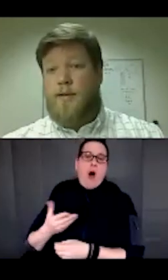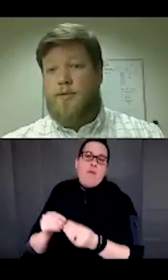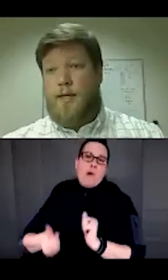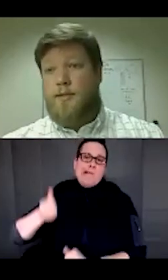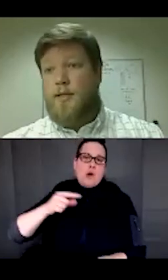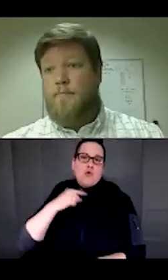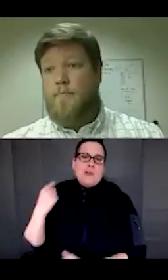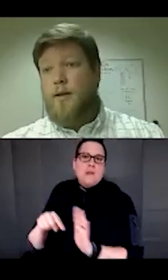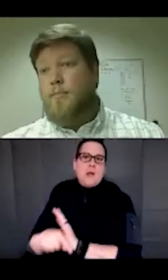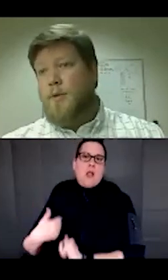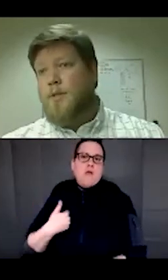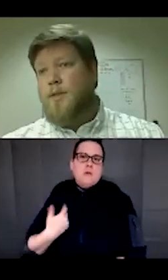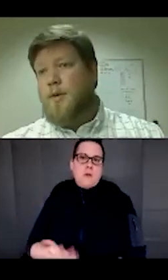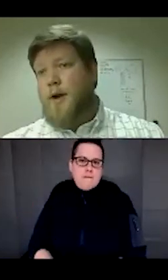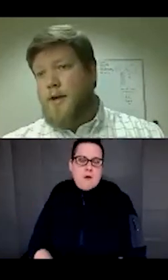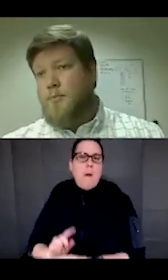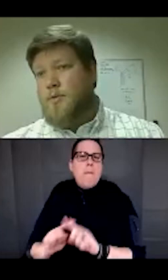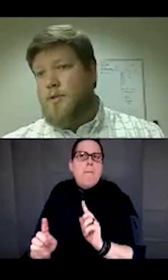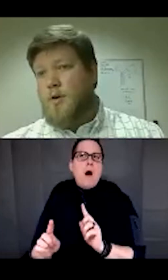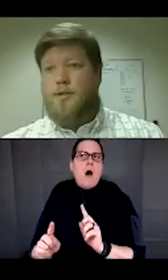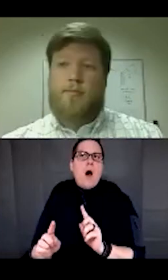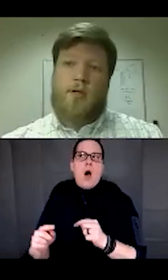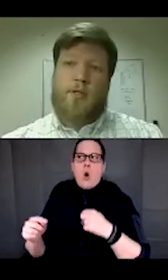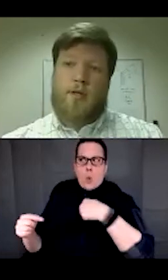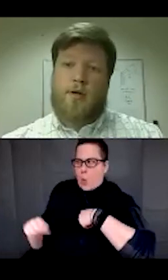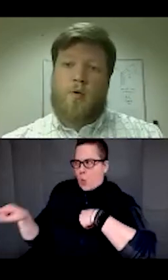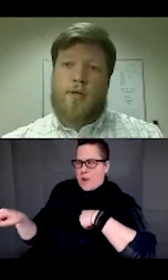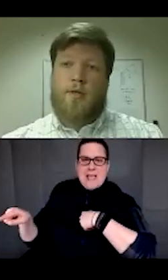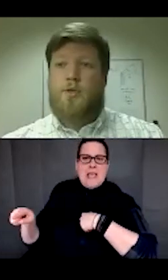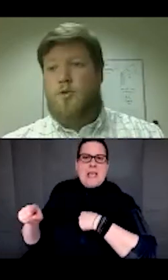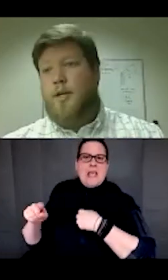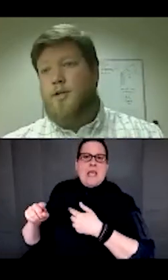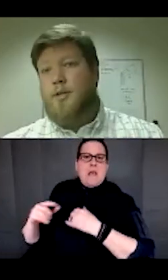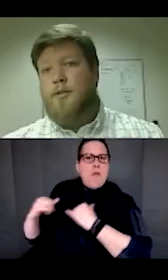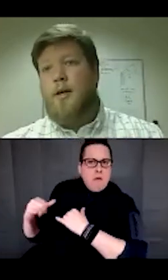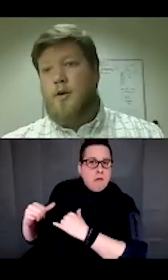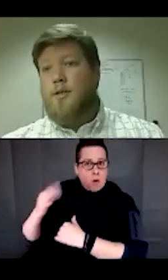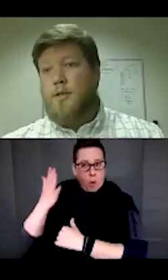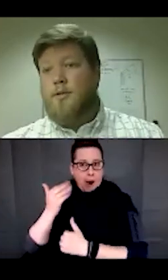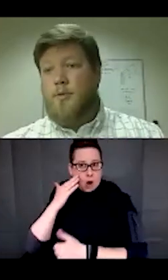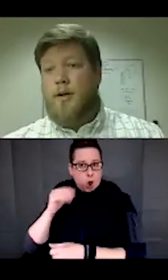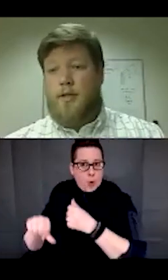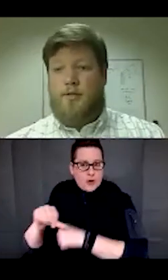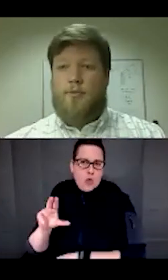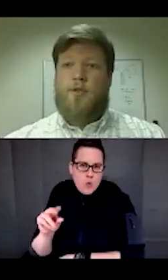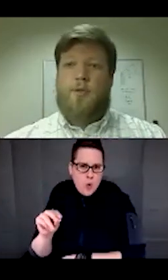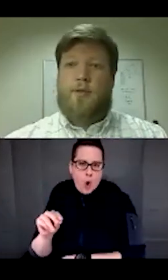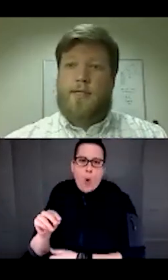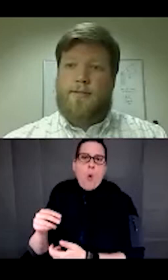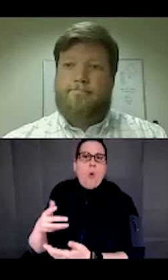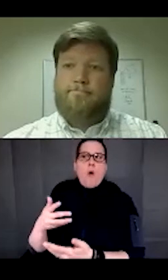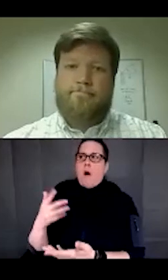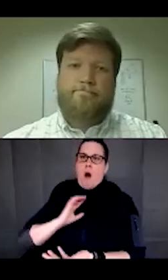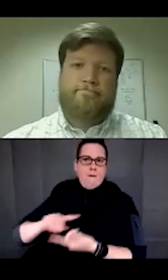suicide simultaneously. But it wasn't that their attributes caused them to know each other or that their social connections caused their similarity in terms of suicide